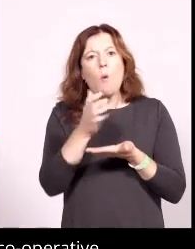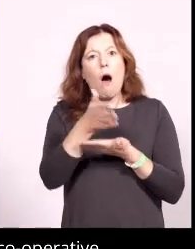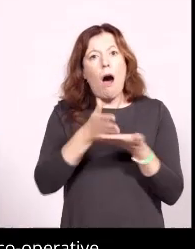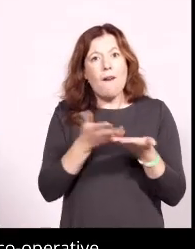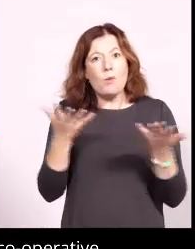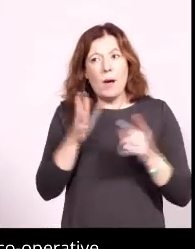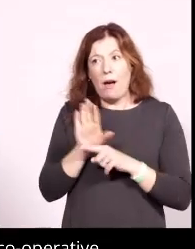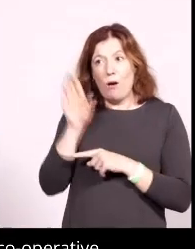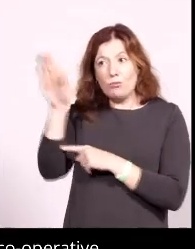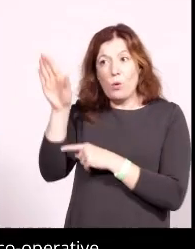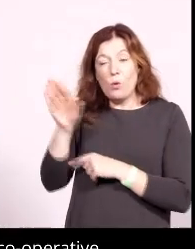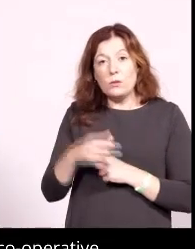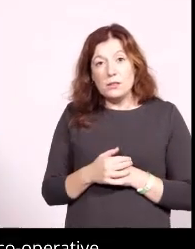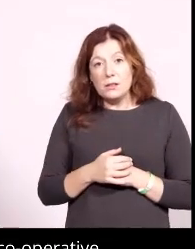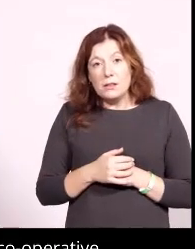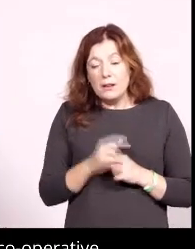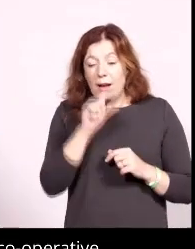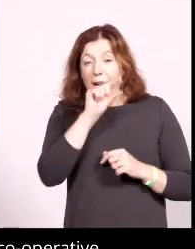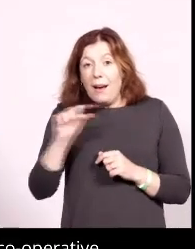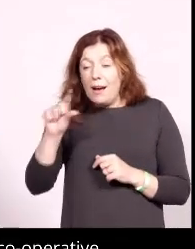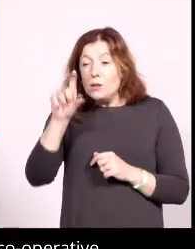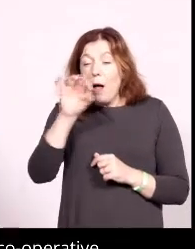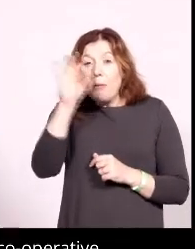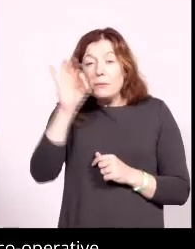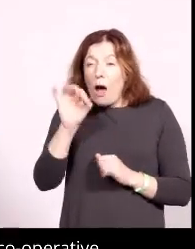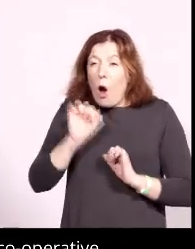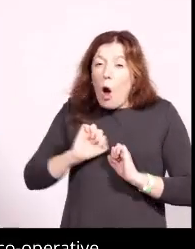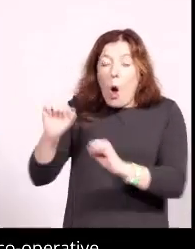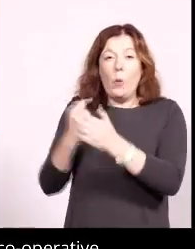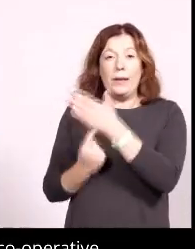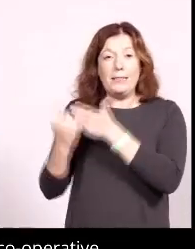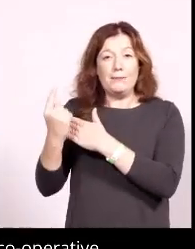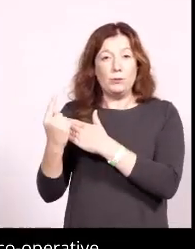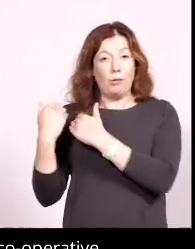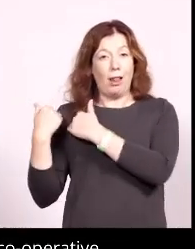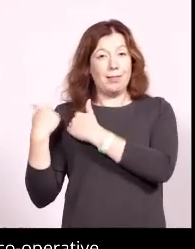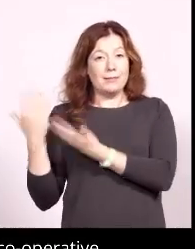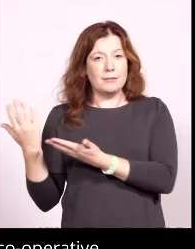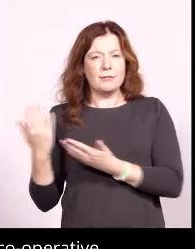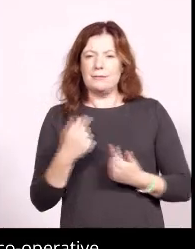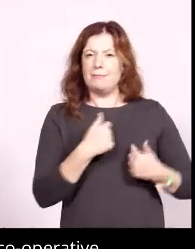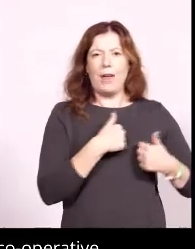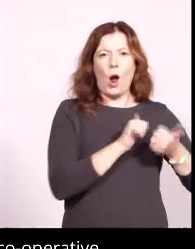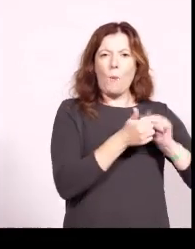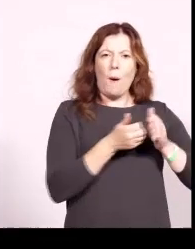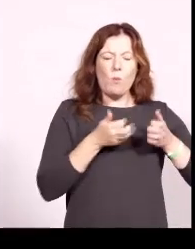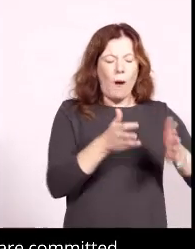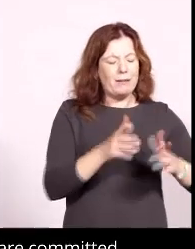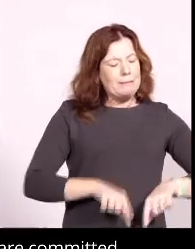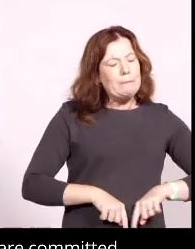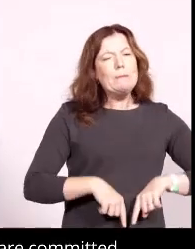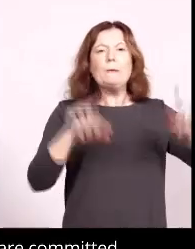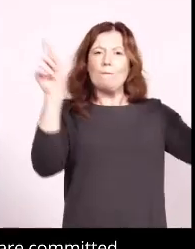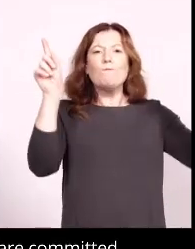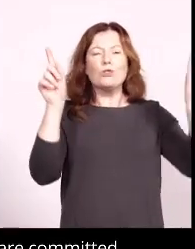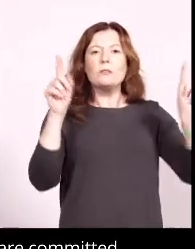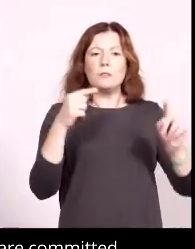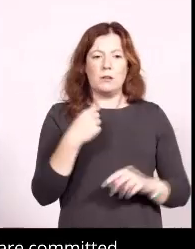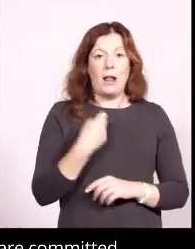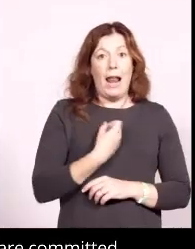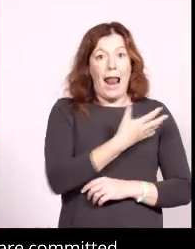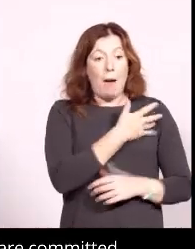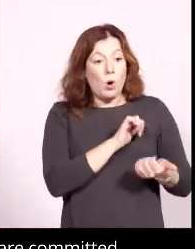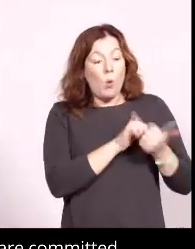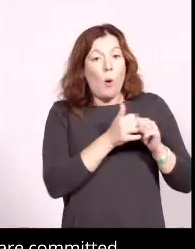just over 12% by individuals, the cooperative model truly offers something different. It is why we in the Labour